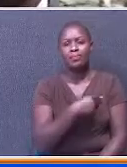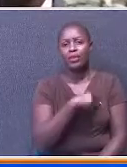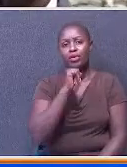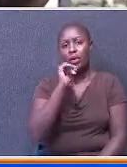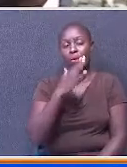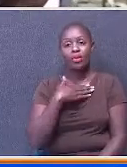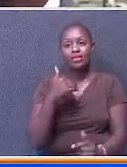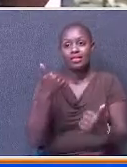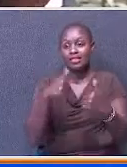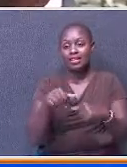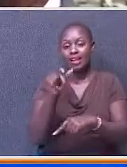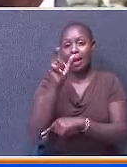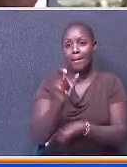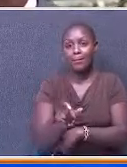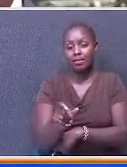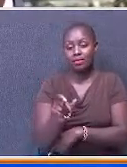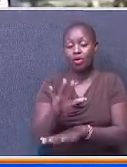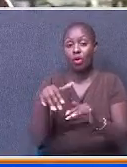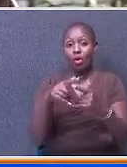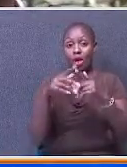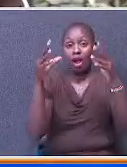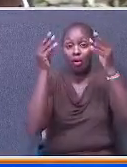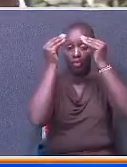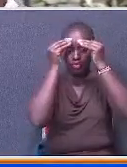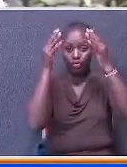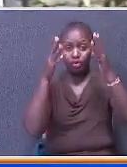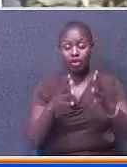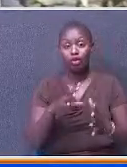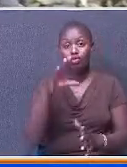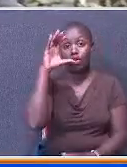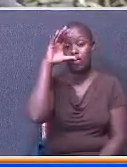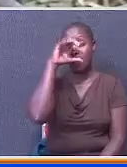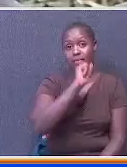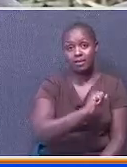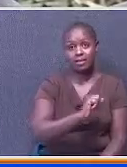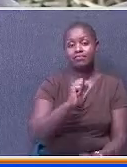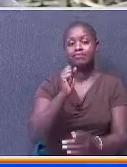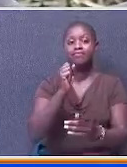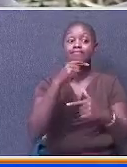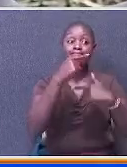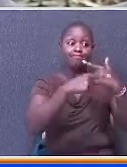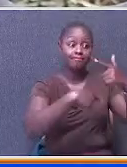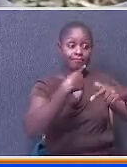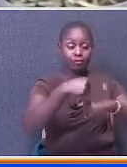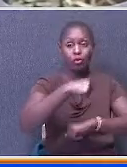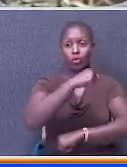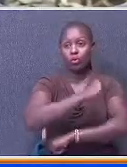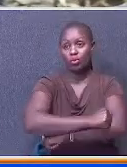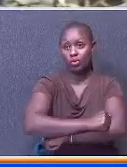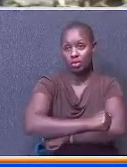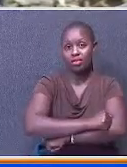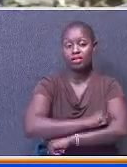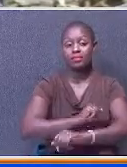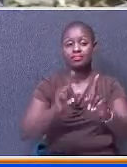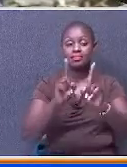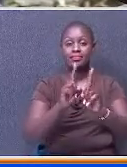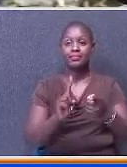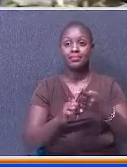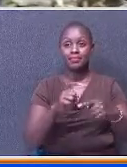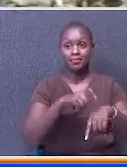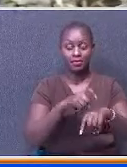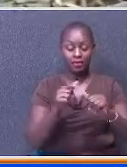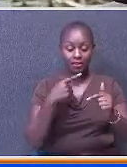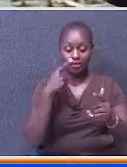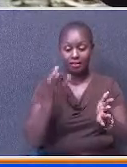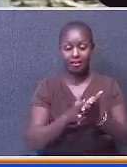want any one of our pupils to miss coming to school in the pretext that